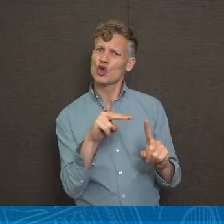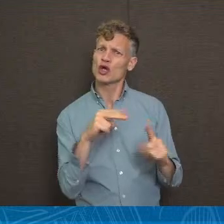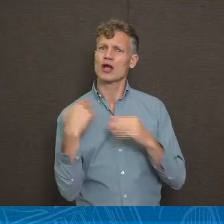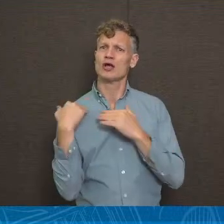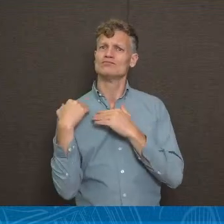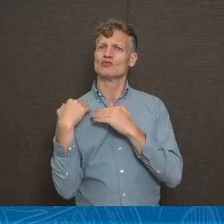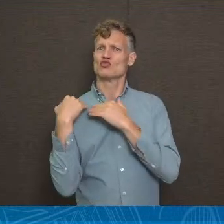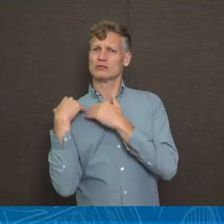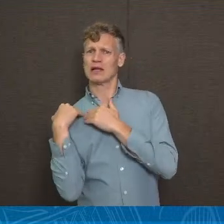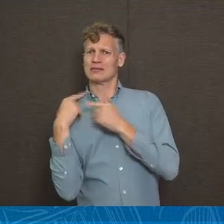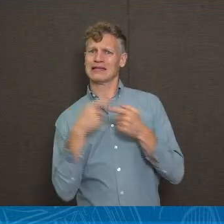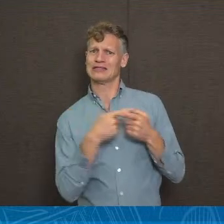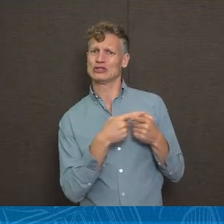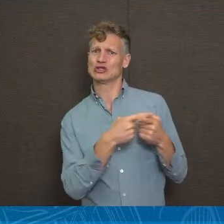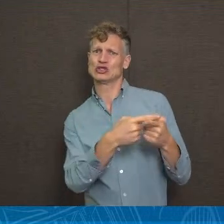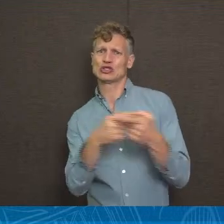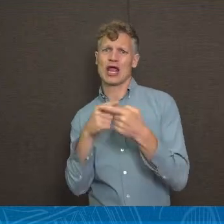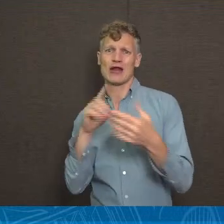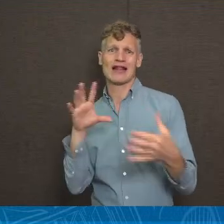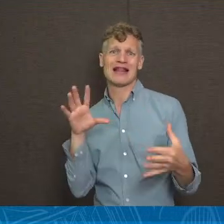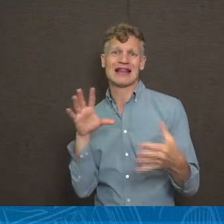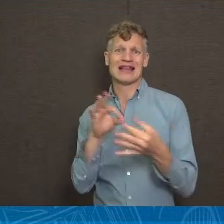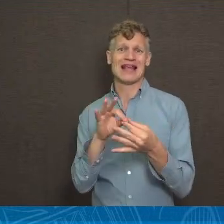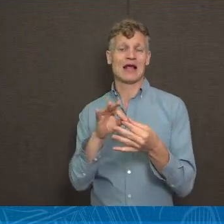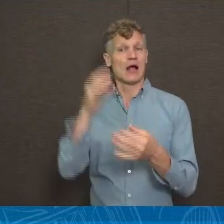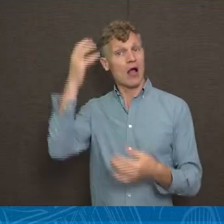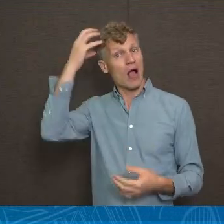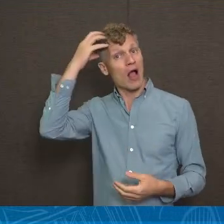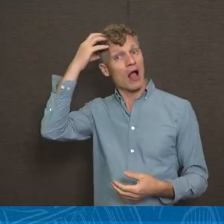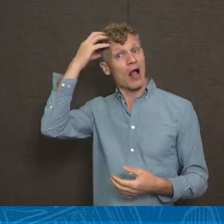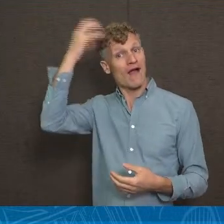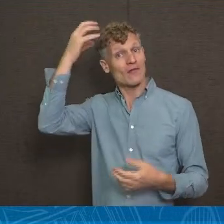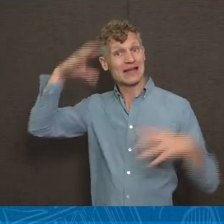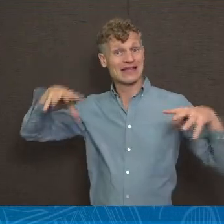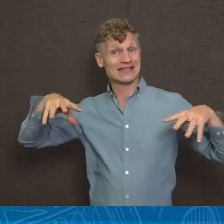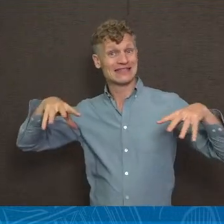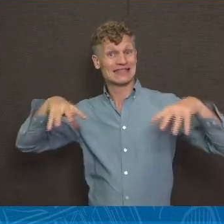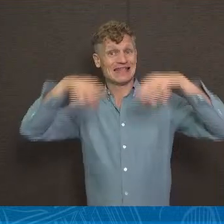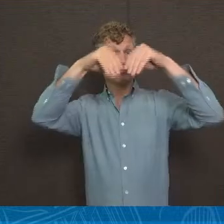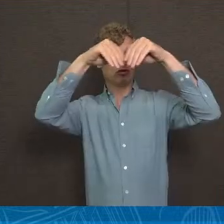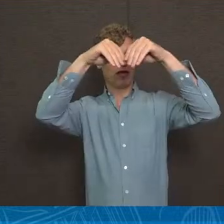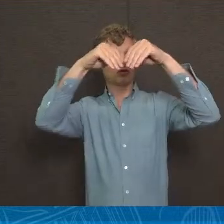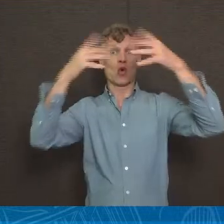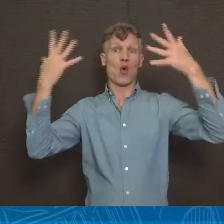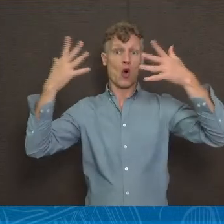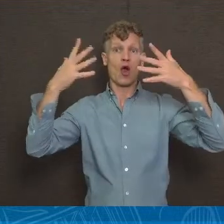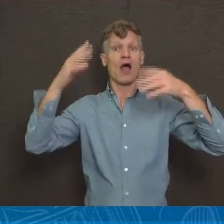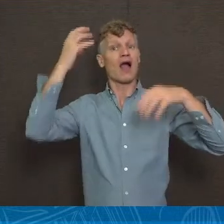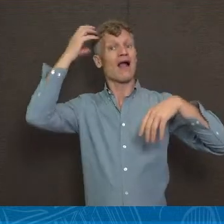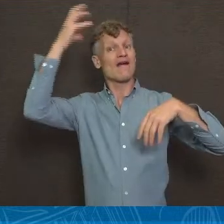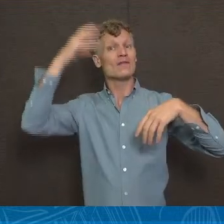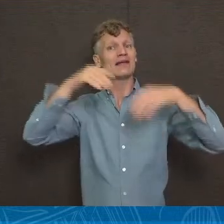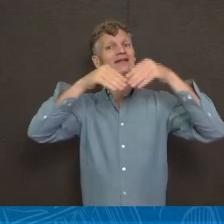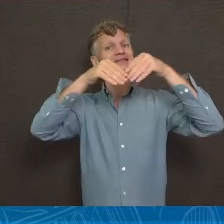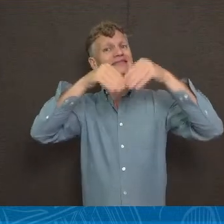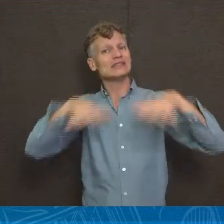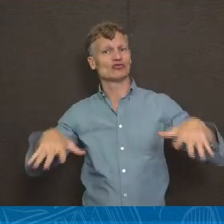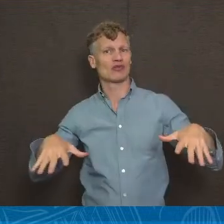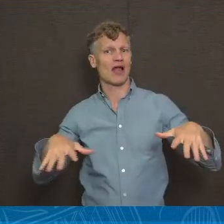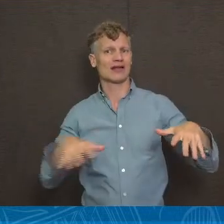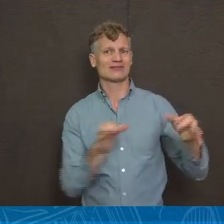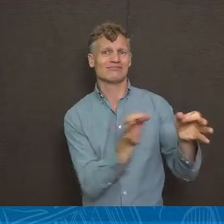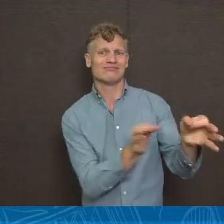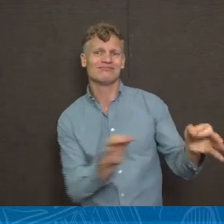of centralized and decentralized governments? Meaning, how does these two kind of governments actually shape,